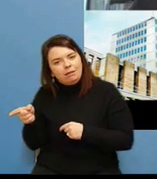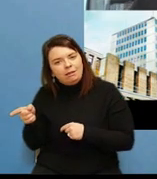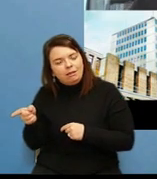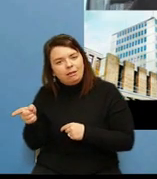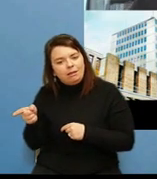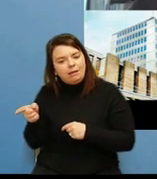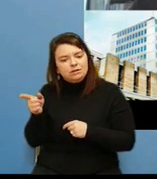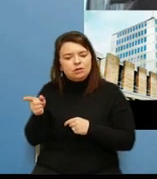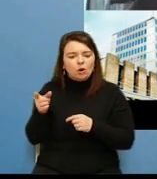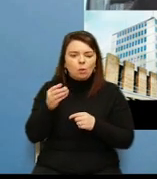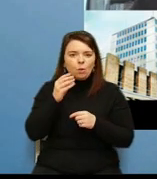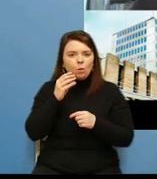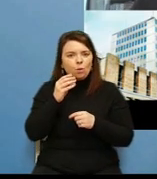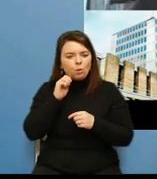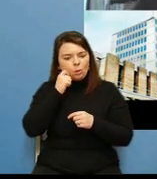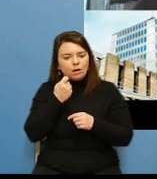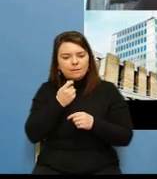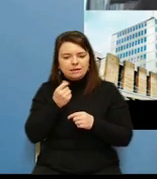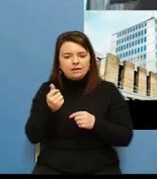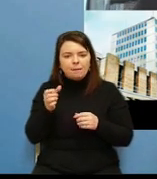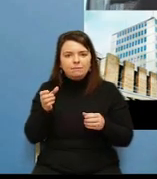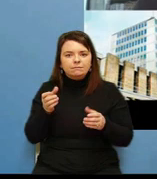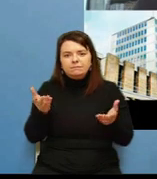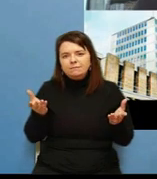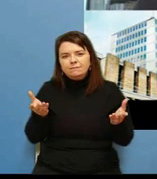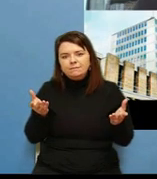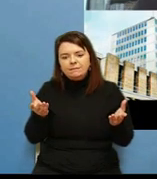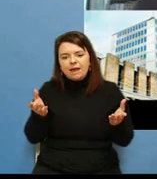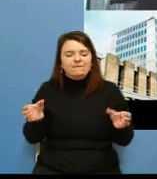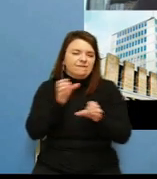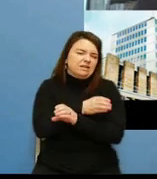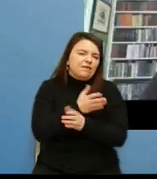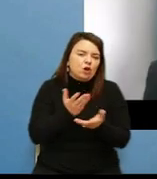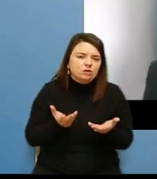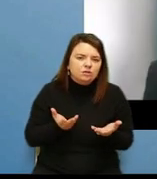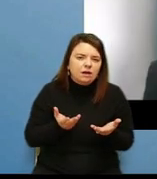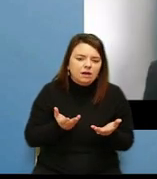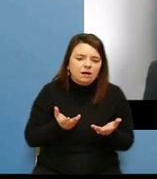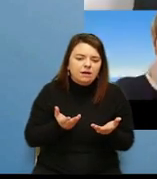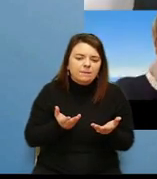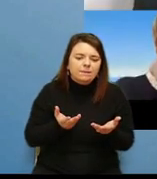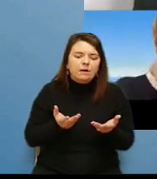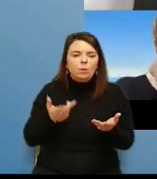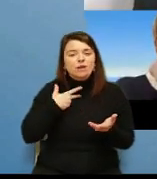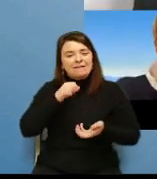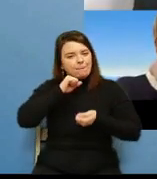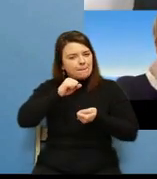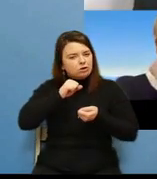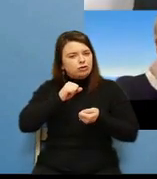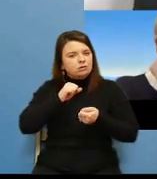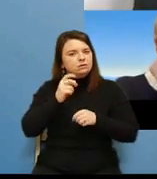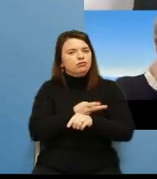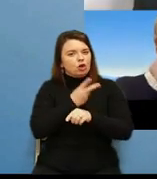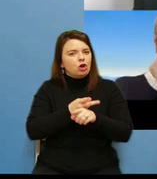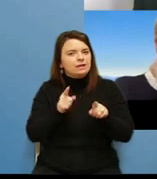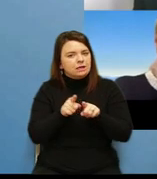and online platform. And along that line, to repeat again, not a fixed resource. We